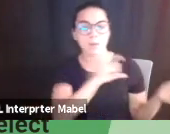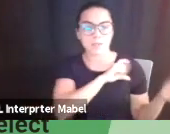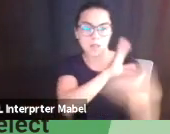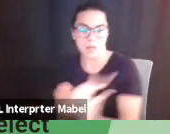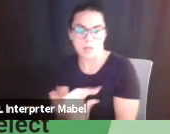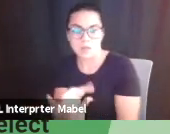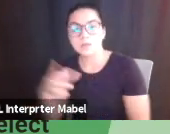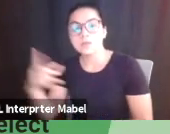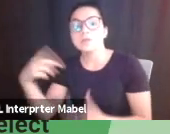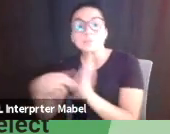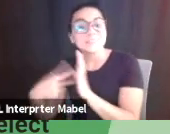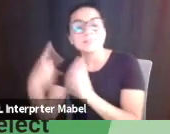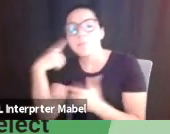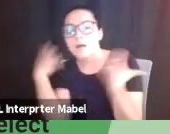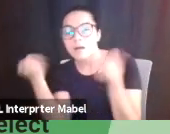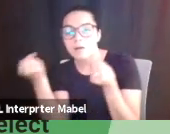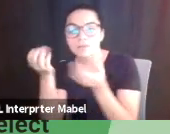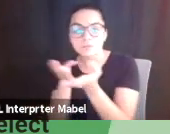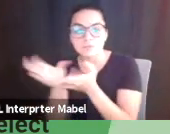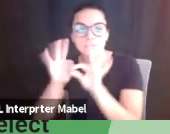trauma-informed counseling, and social supports.